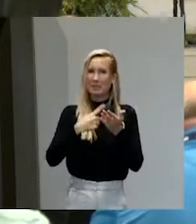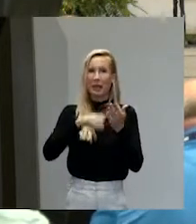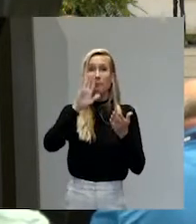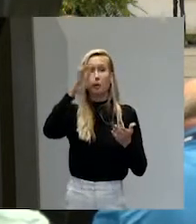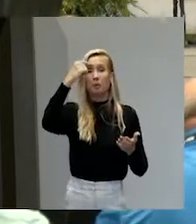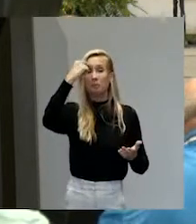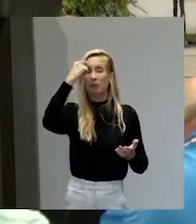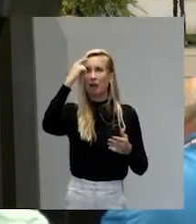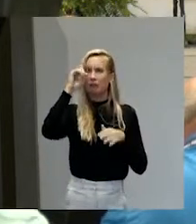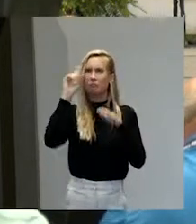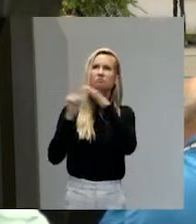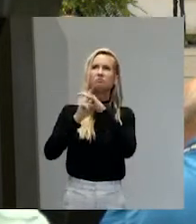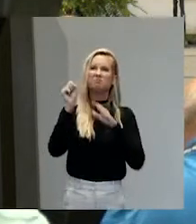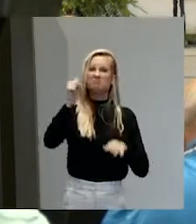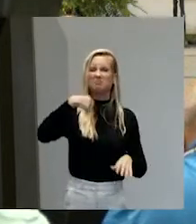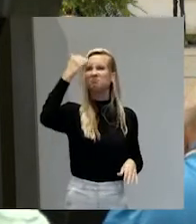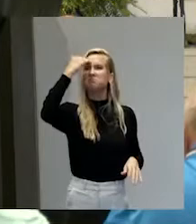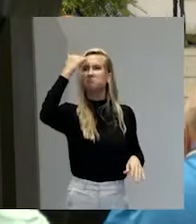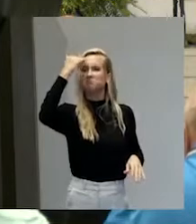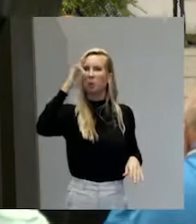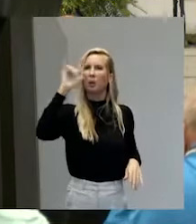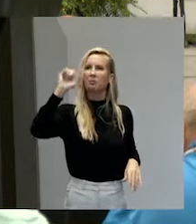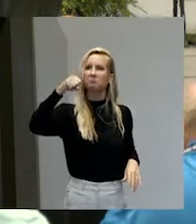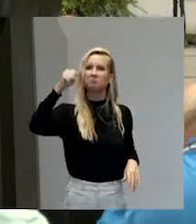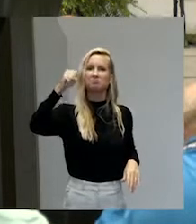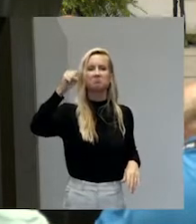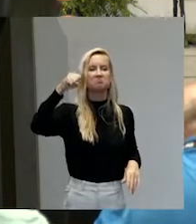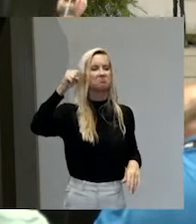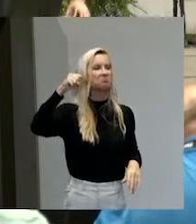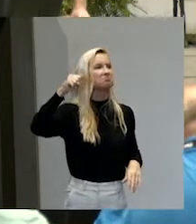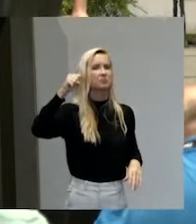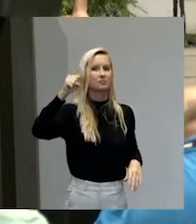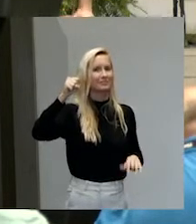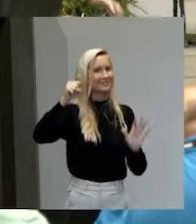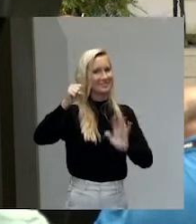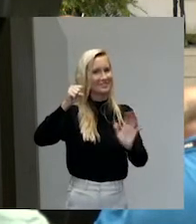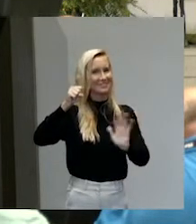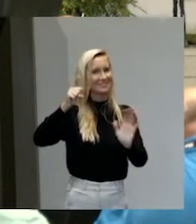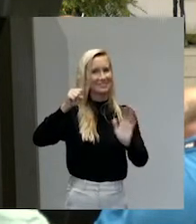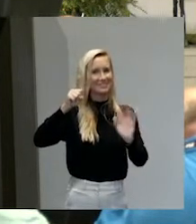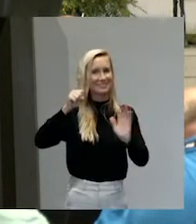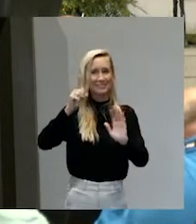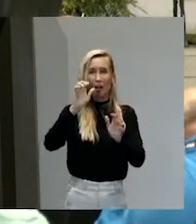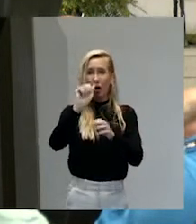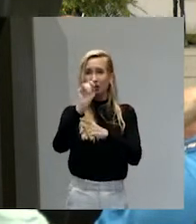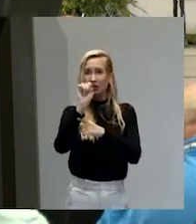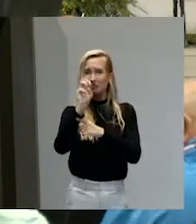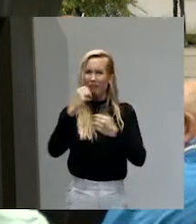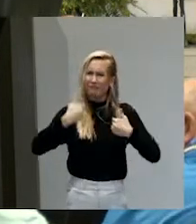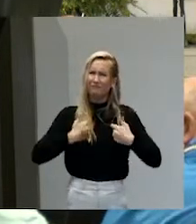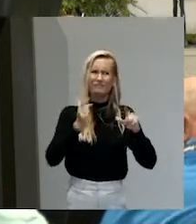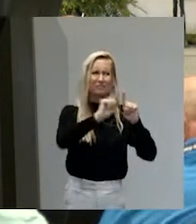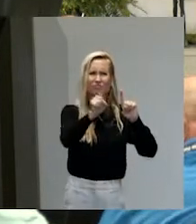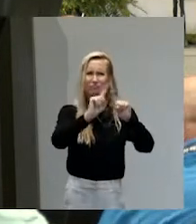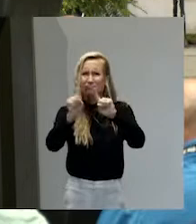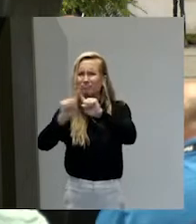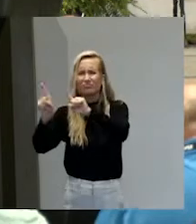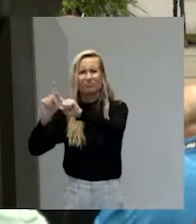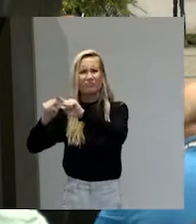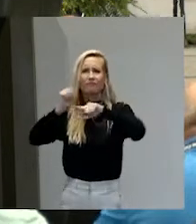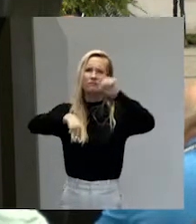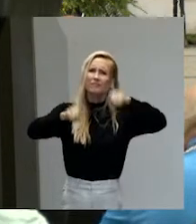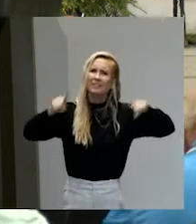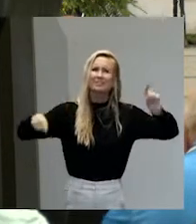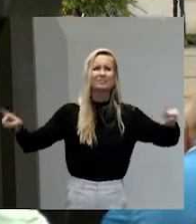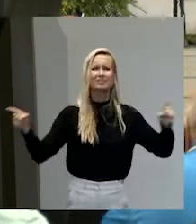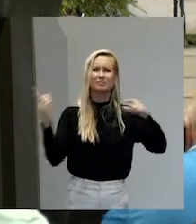is there a lot of like research into what autism can mean for different people, but just by seeing 3 different autistic